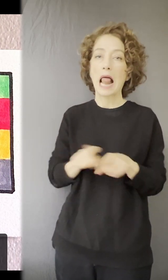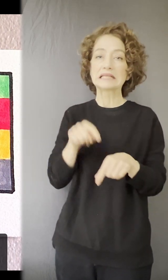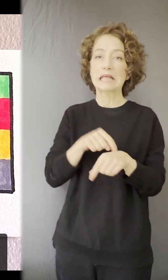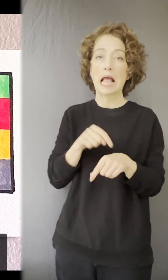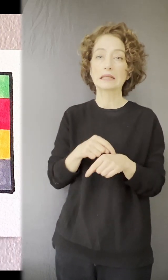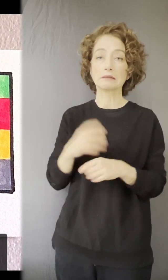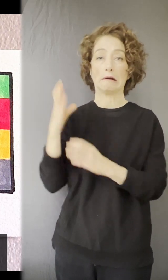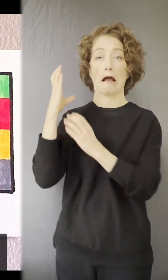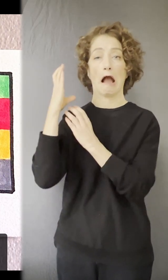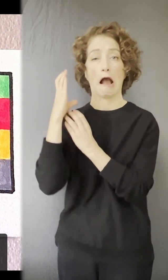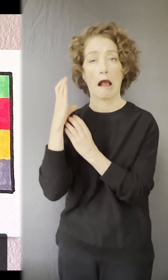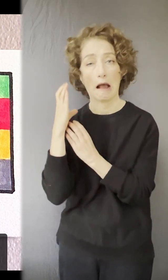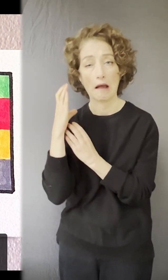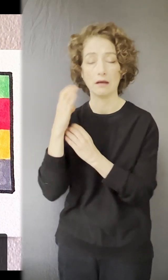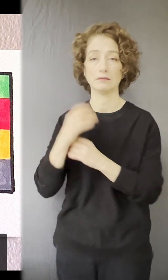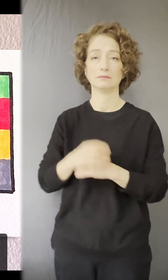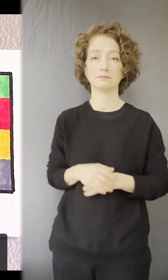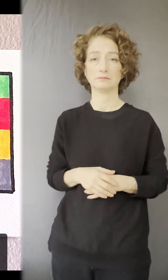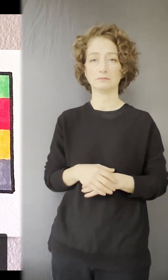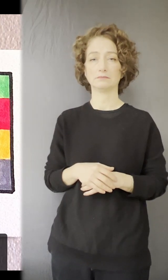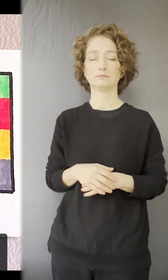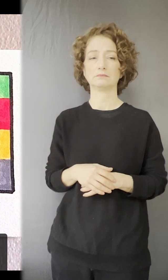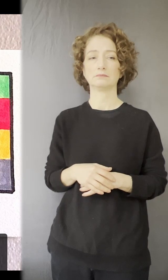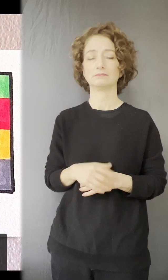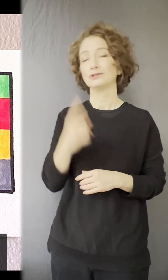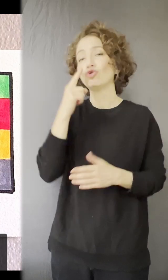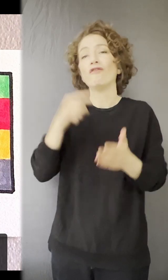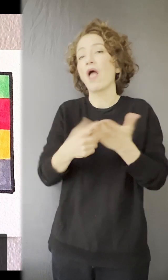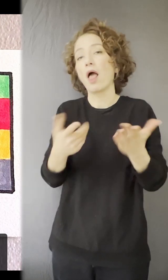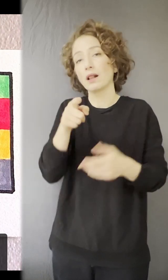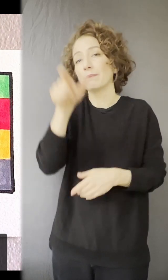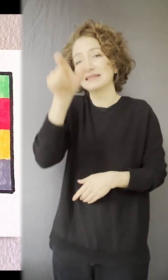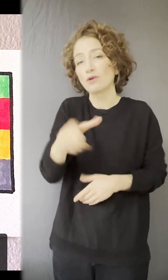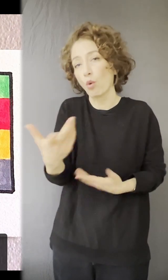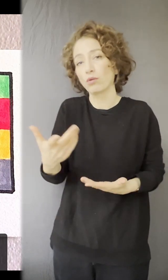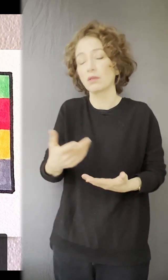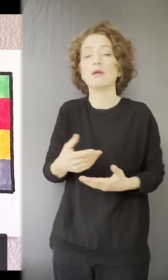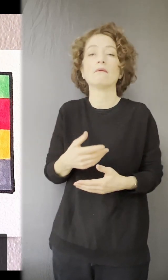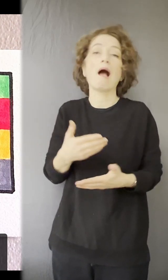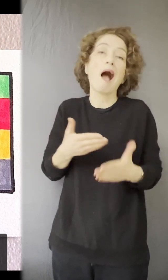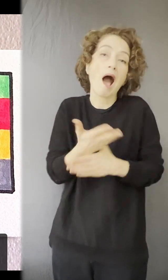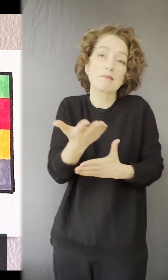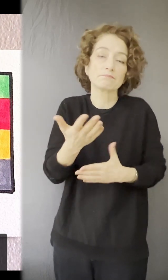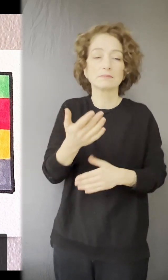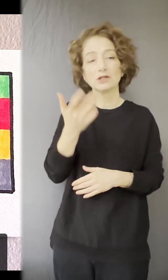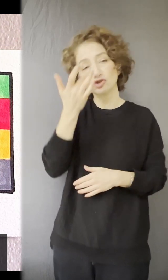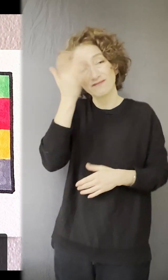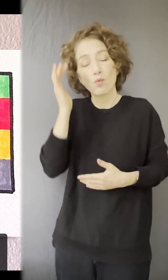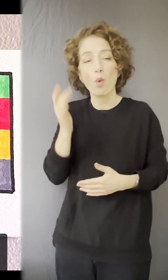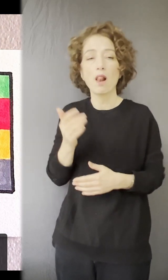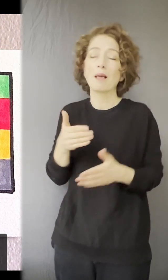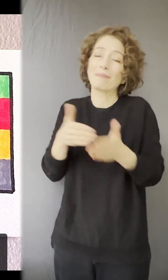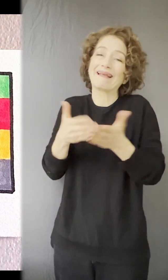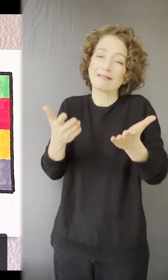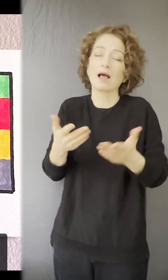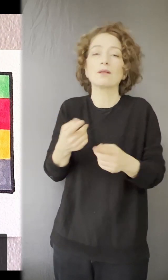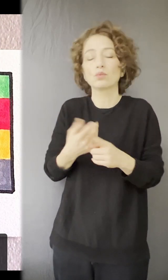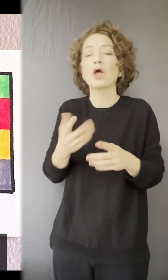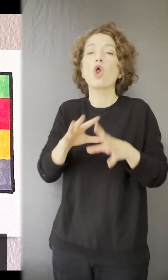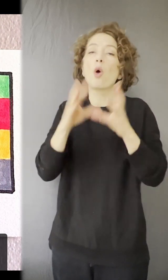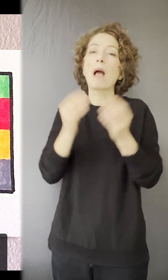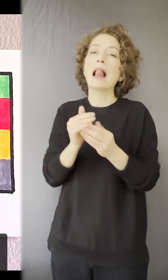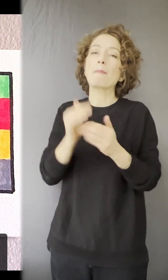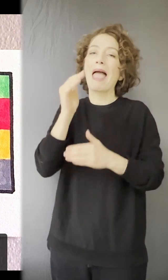at the same time. This person experiences these things all together, just like they happen to be